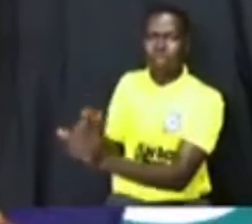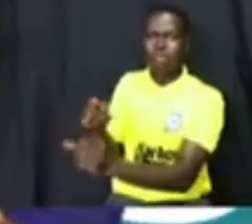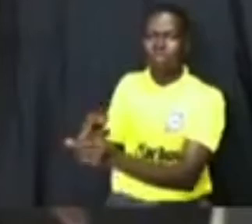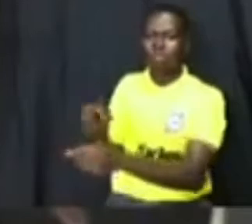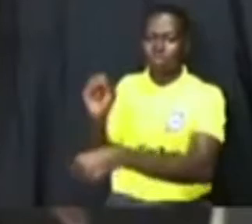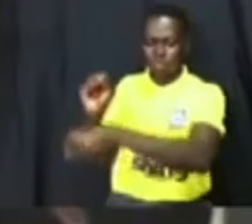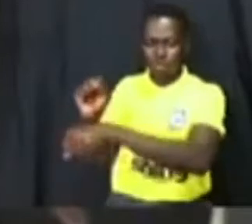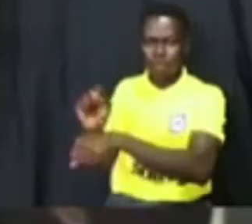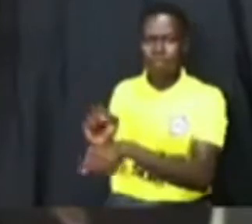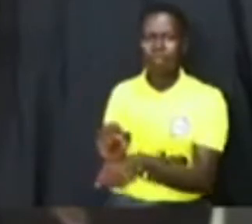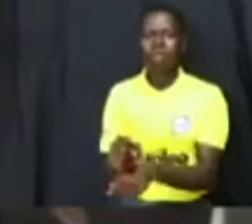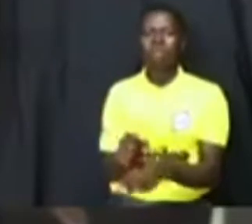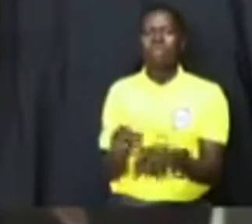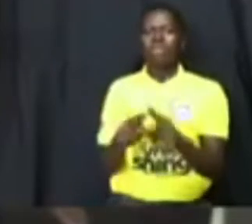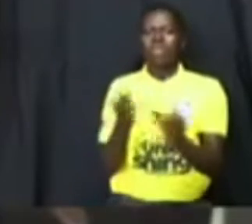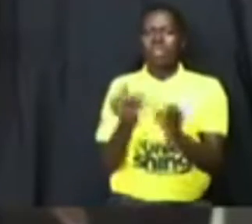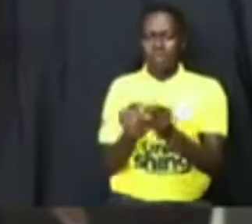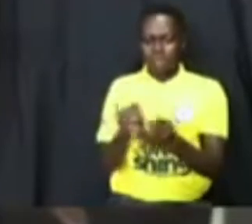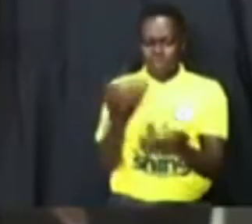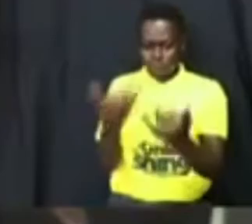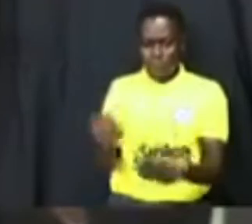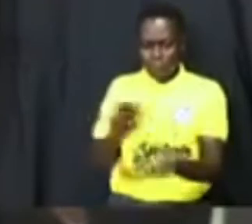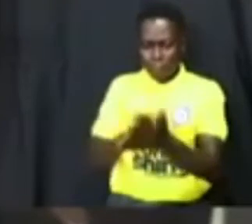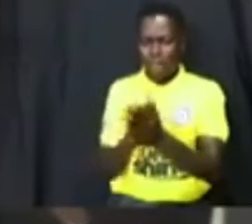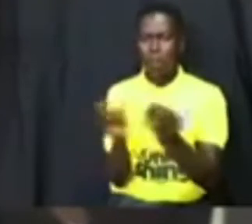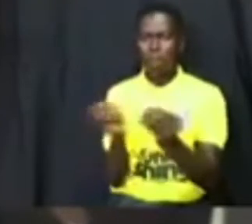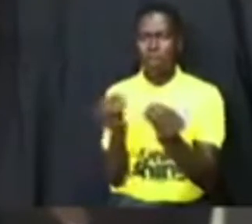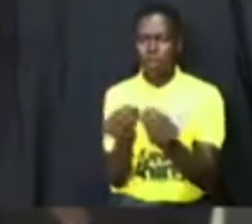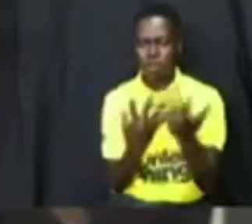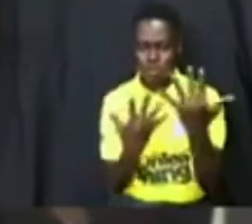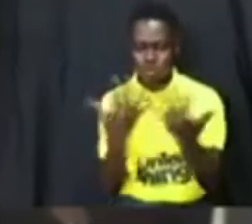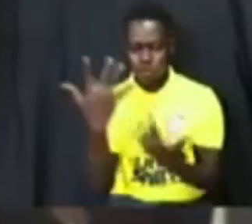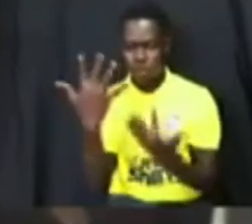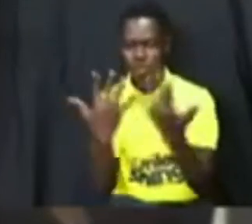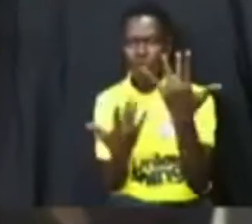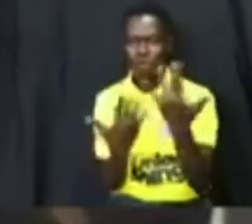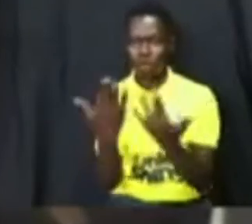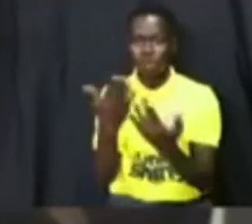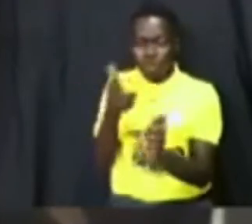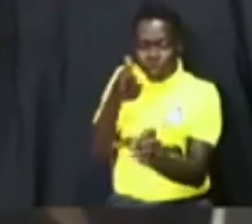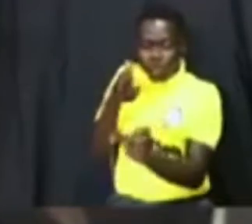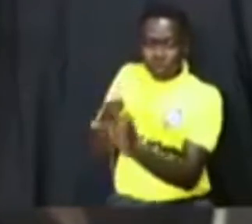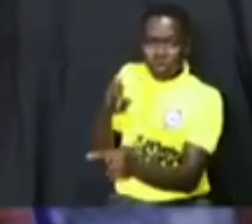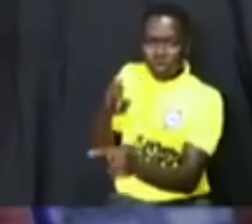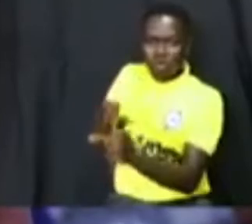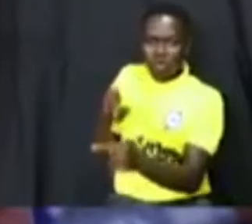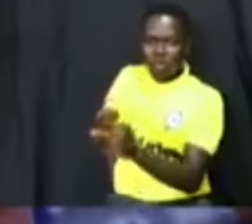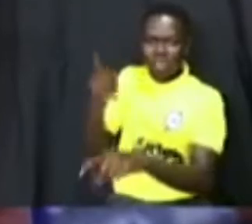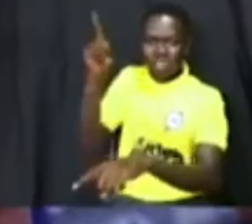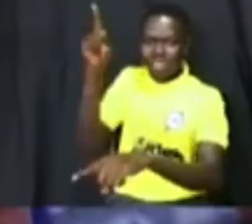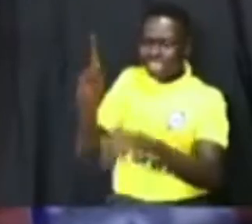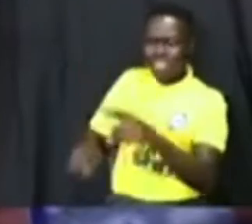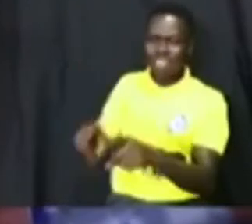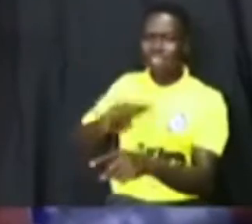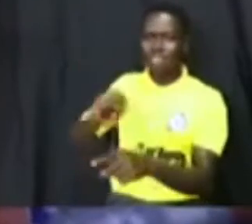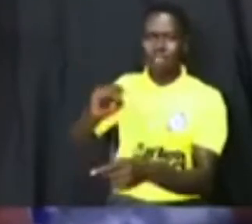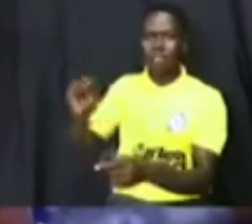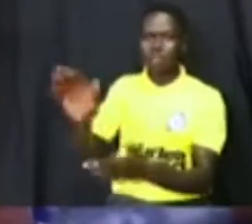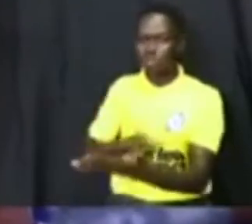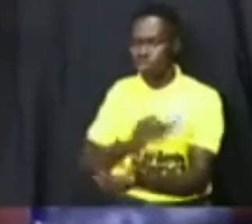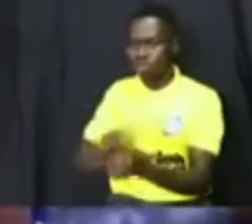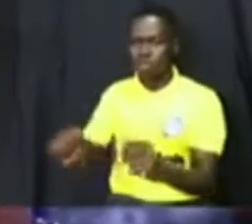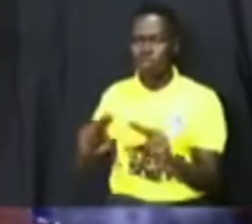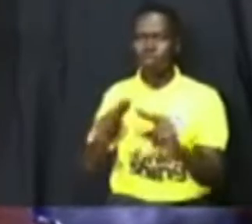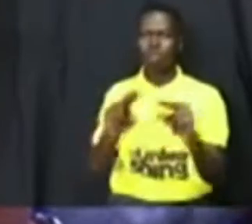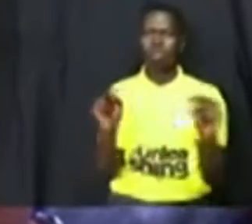Once you are set ablaze, the fuel can never be spent. So there is